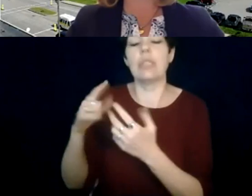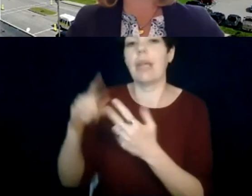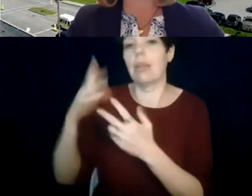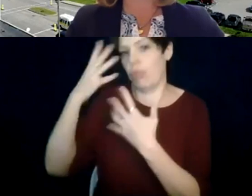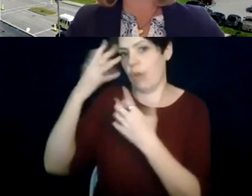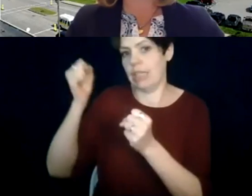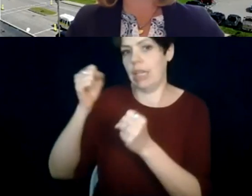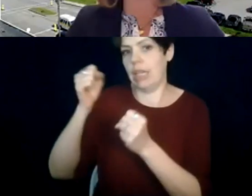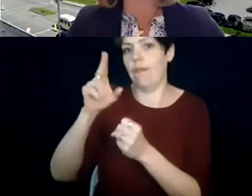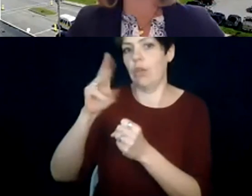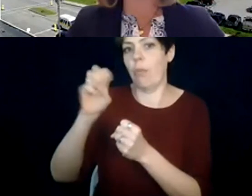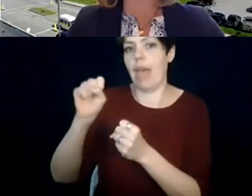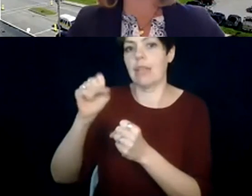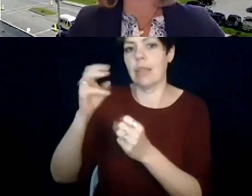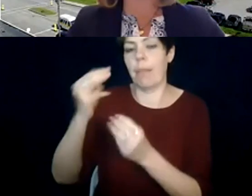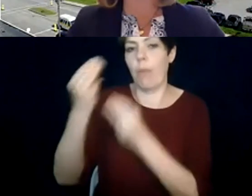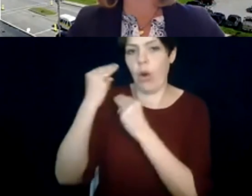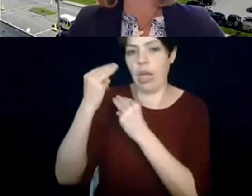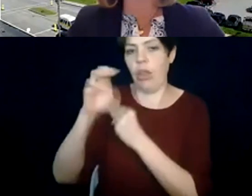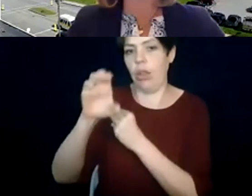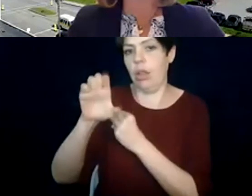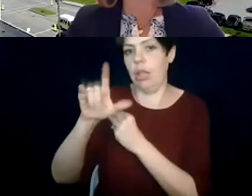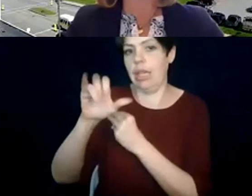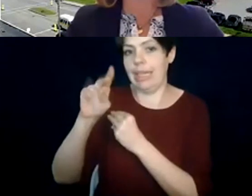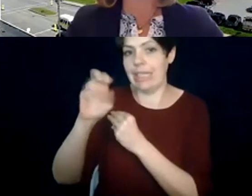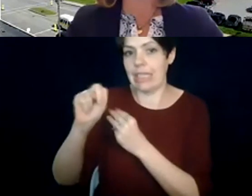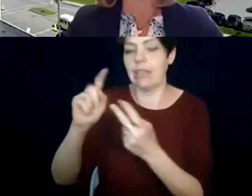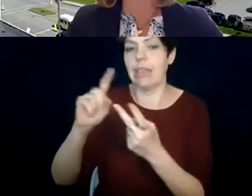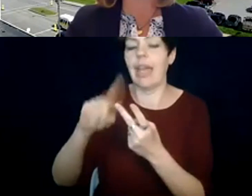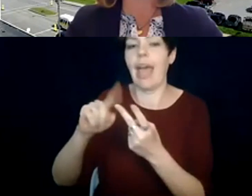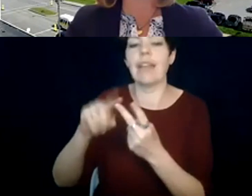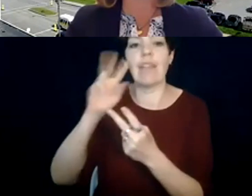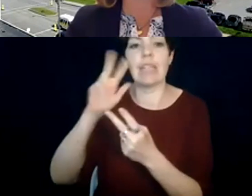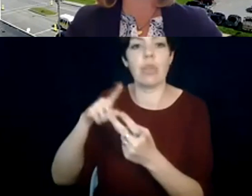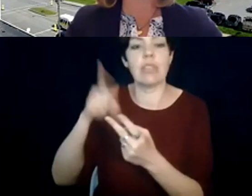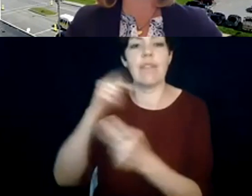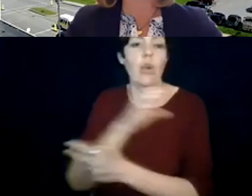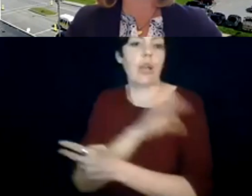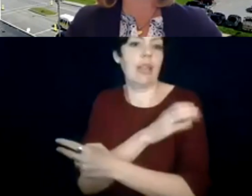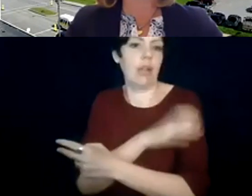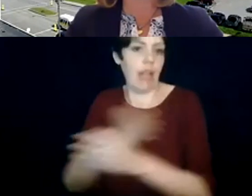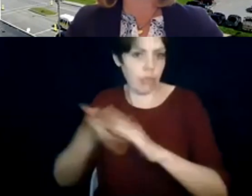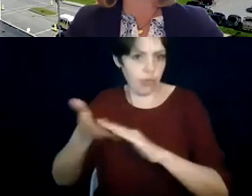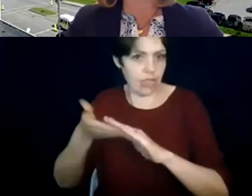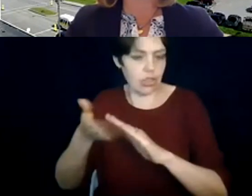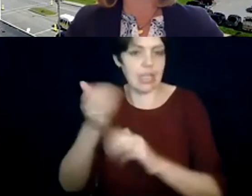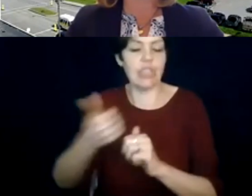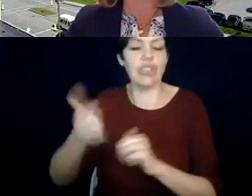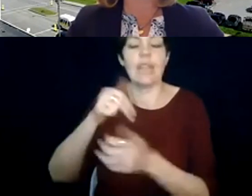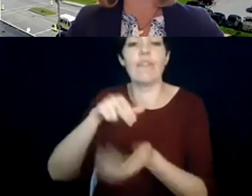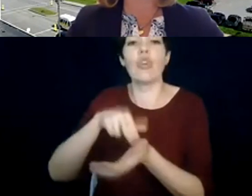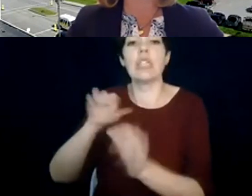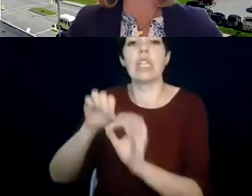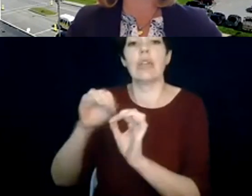Memorial Clinton Hospital and as both Corporate Vice President for Clinical Operations and Chief Nursing Officer at UMass